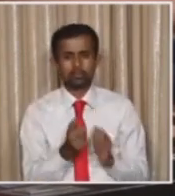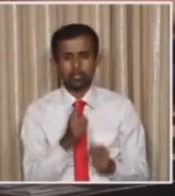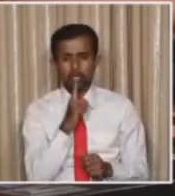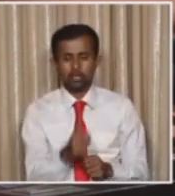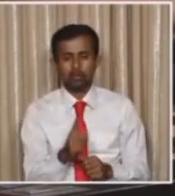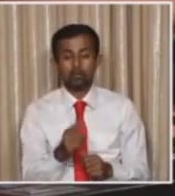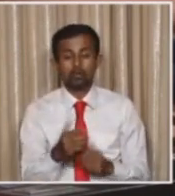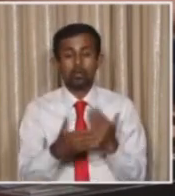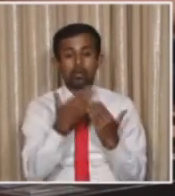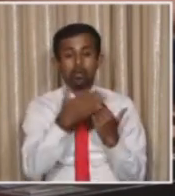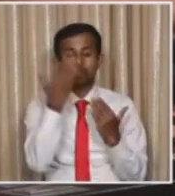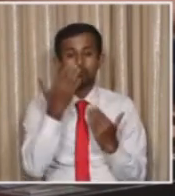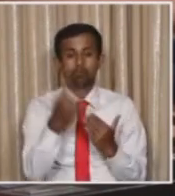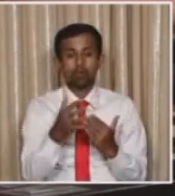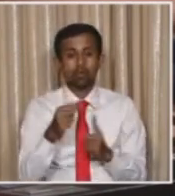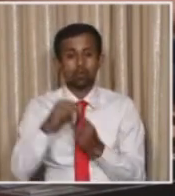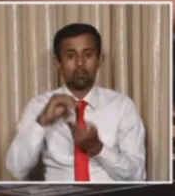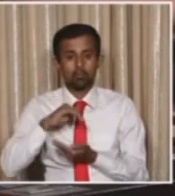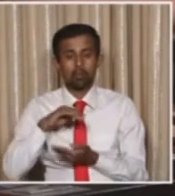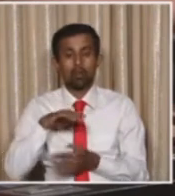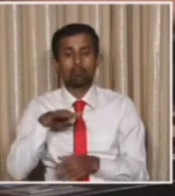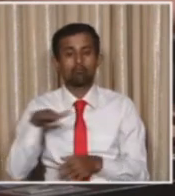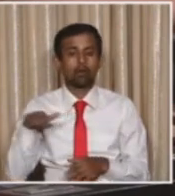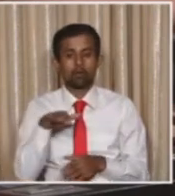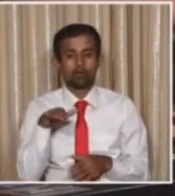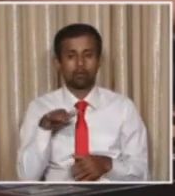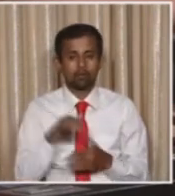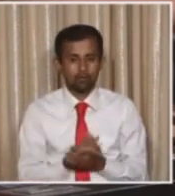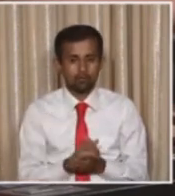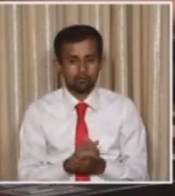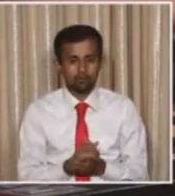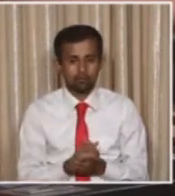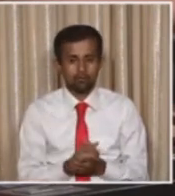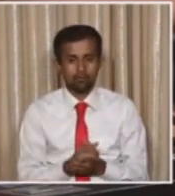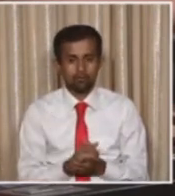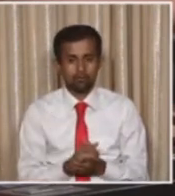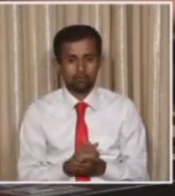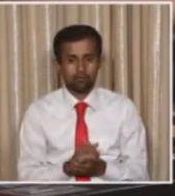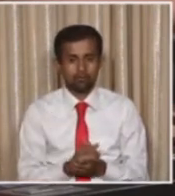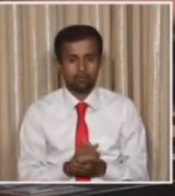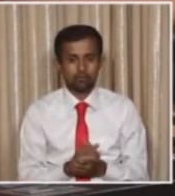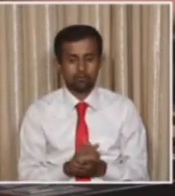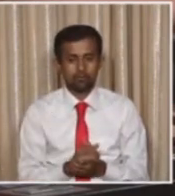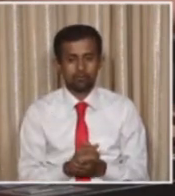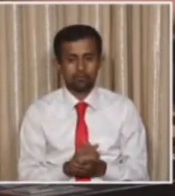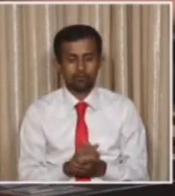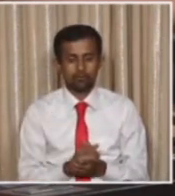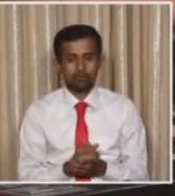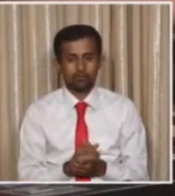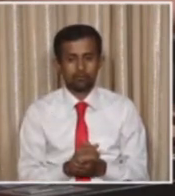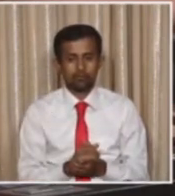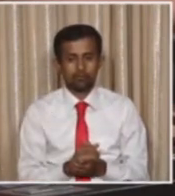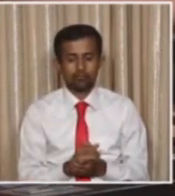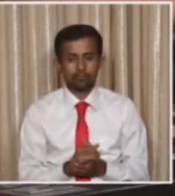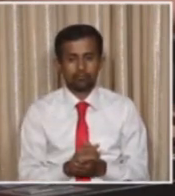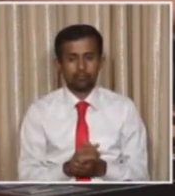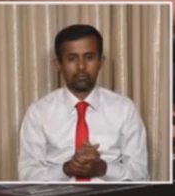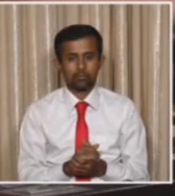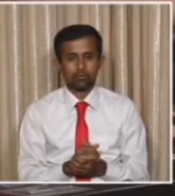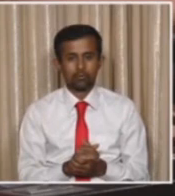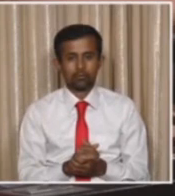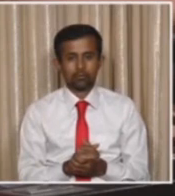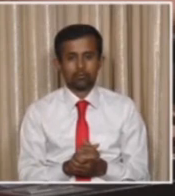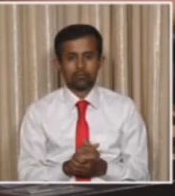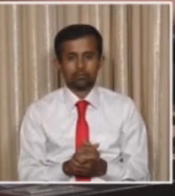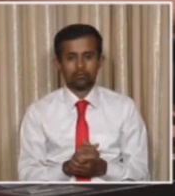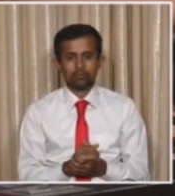land. It amounts to 120 parapu, which works out to about between 7.5